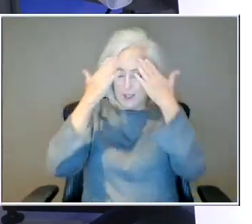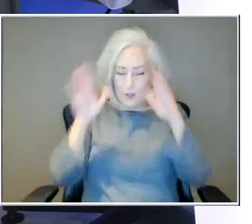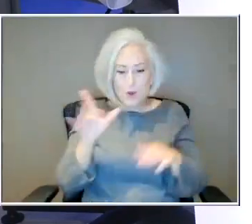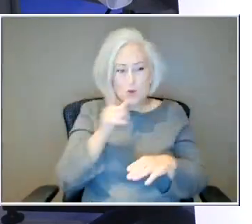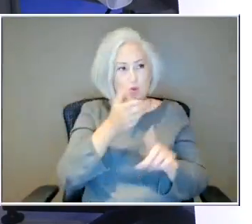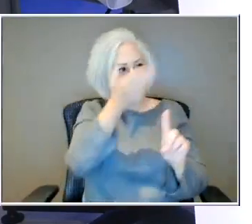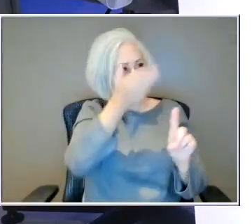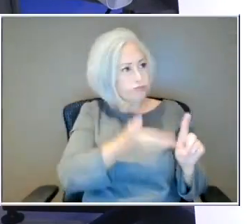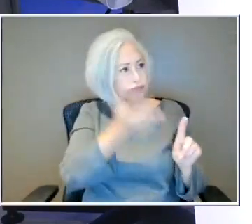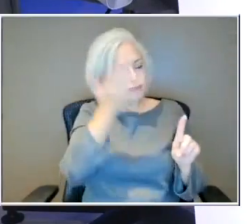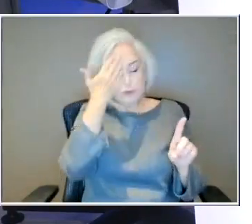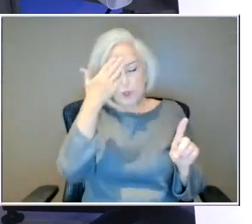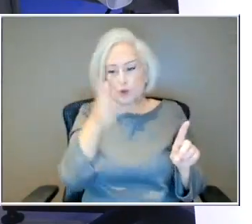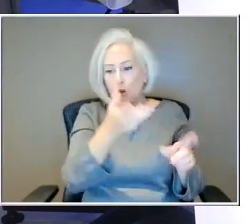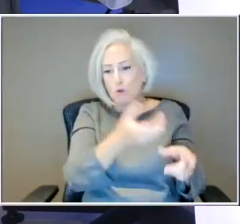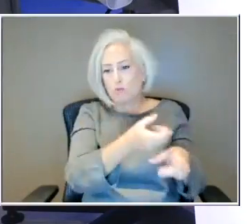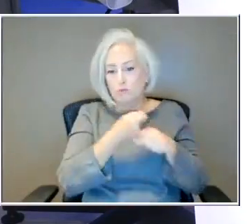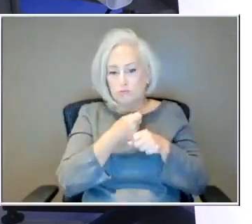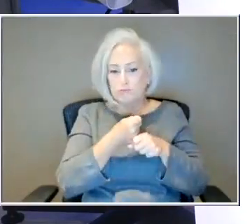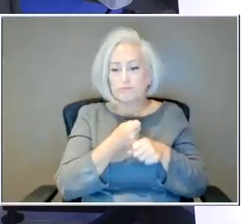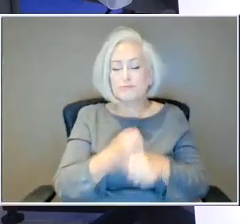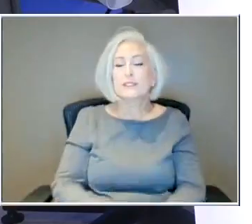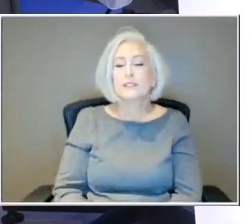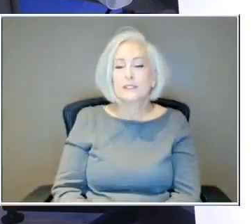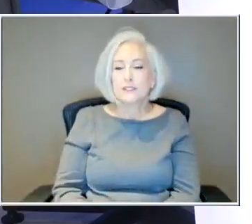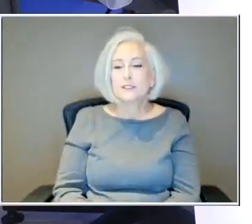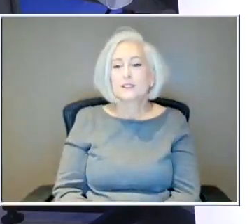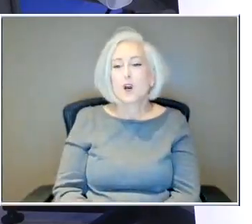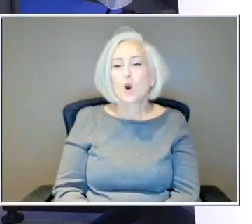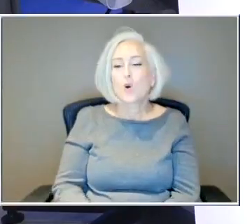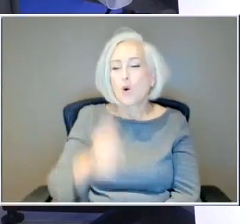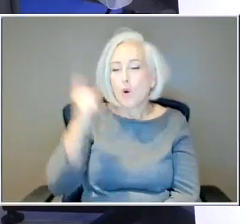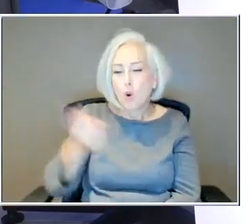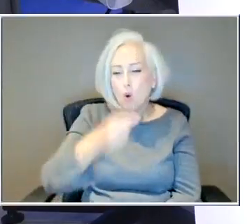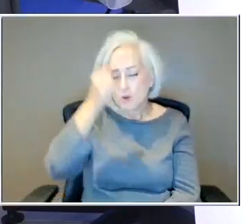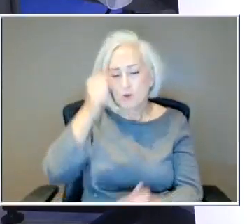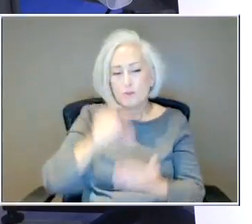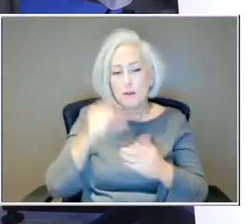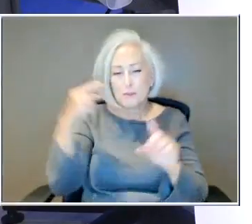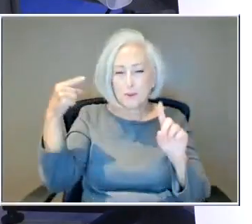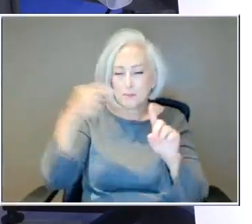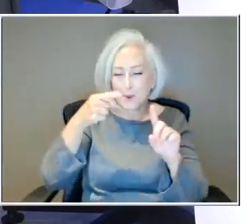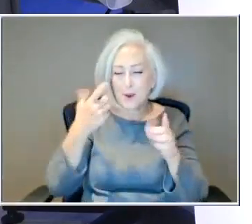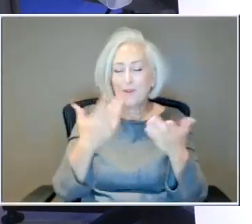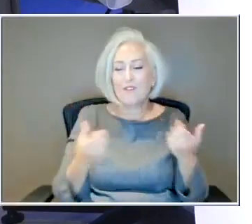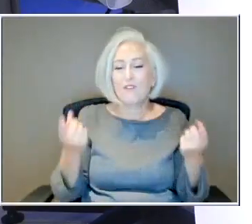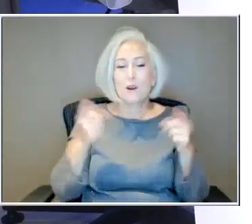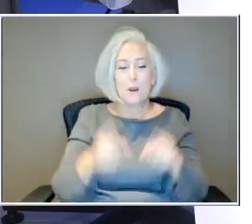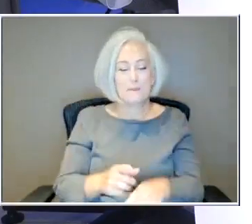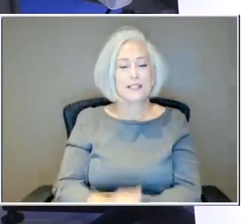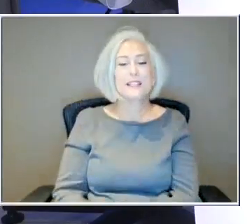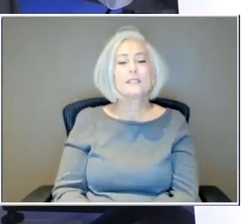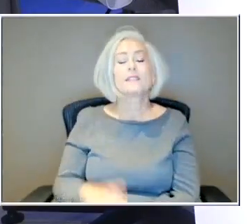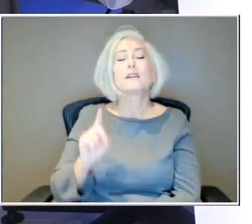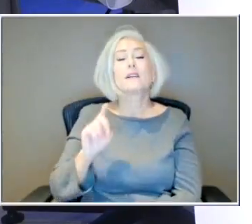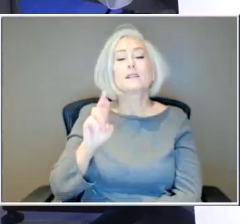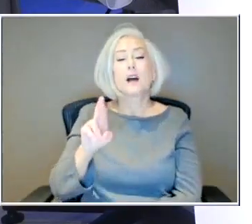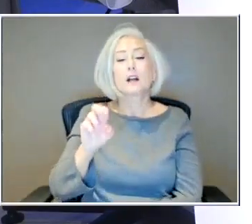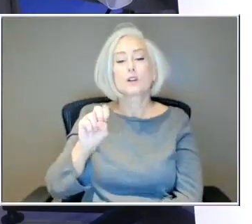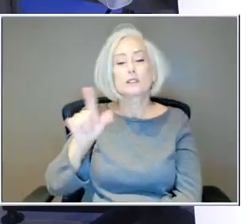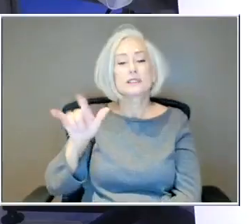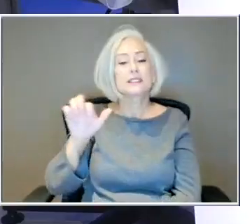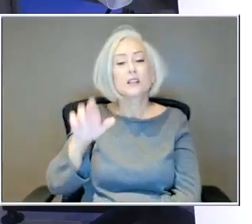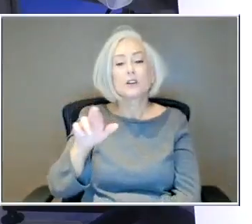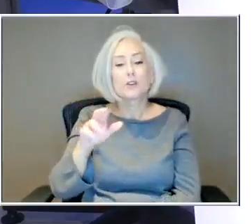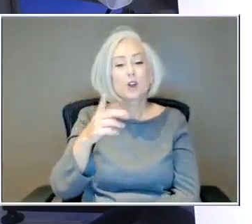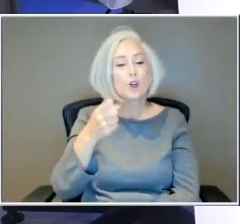people, but yeah, so it's like never lose sight of Exactly. the whole point of what's happening. Well, Dr. Silver, what do you really hope people take away